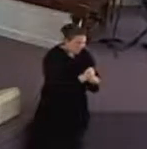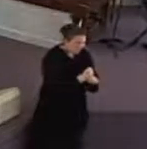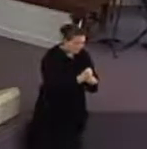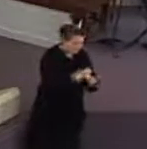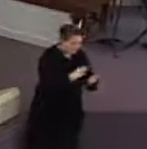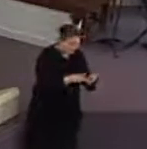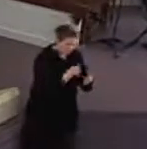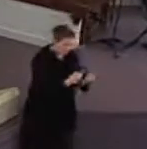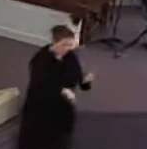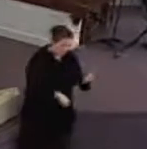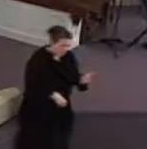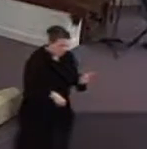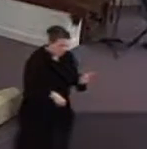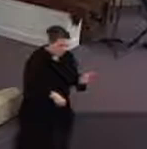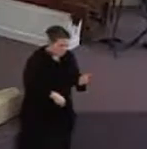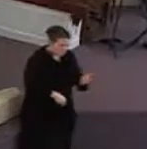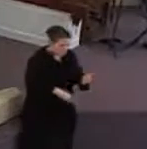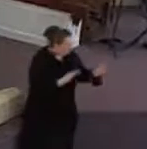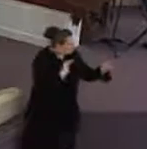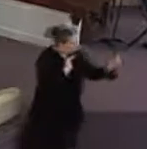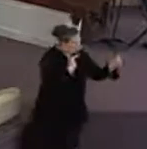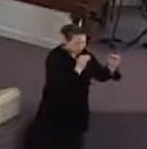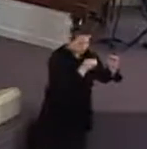It wasn't right. It was an injustice.